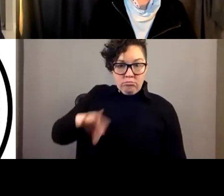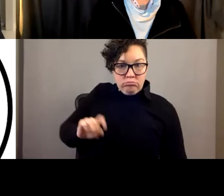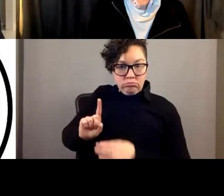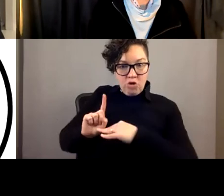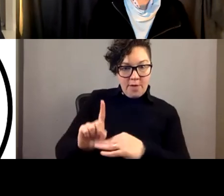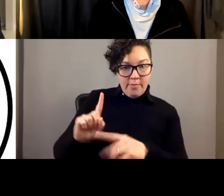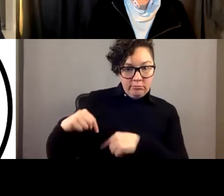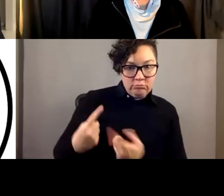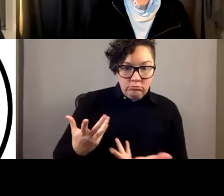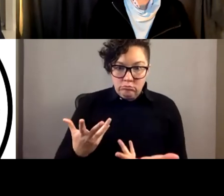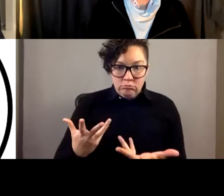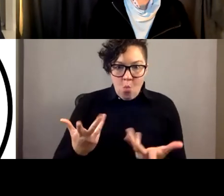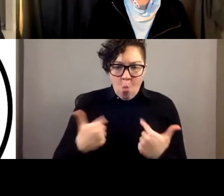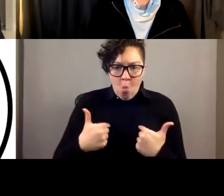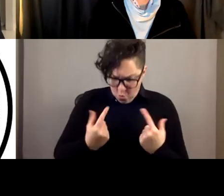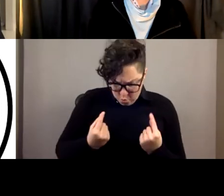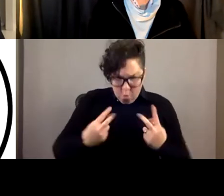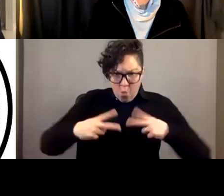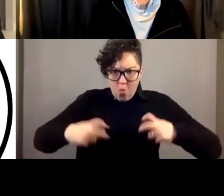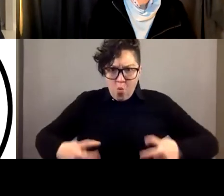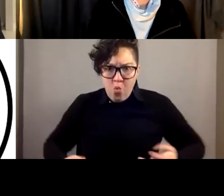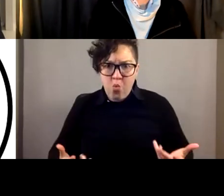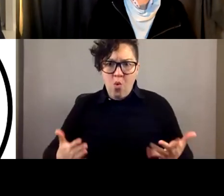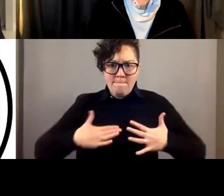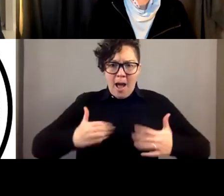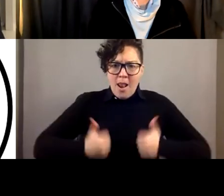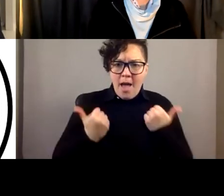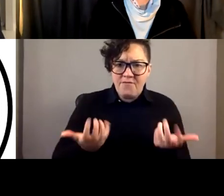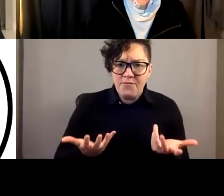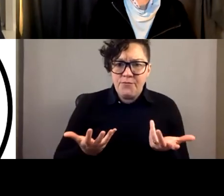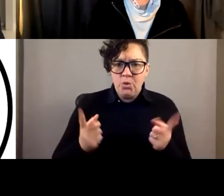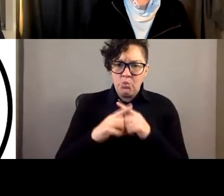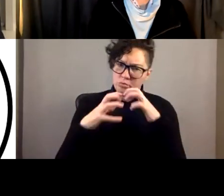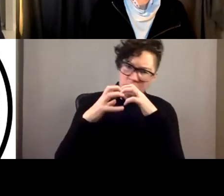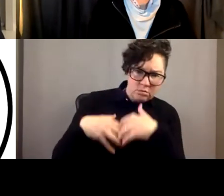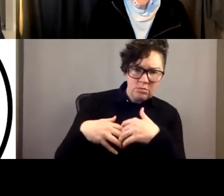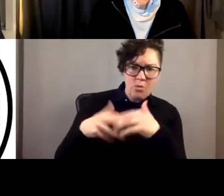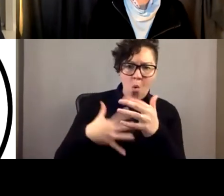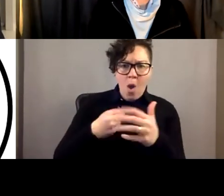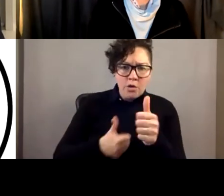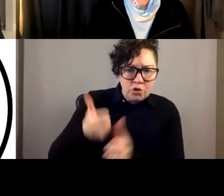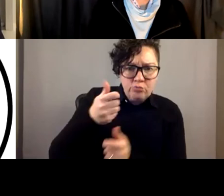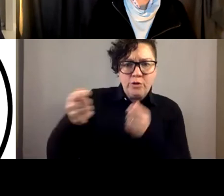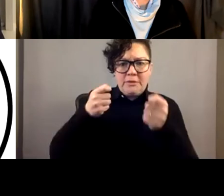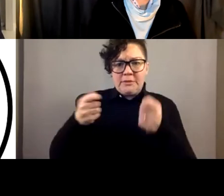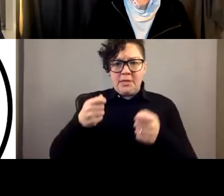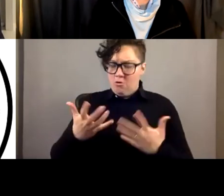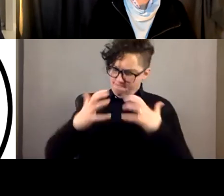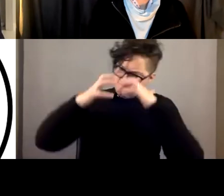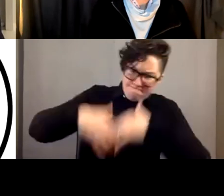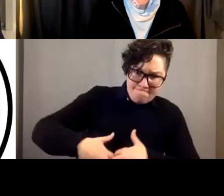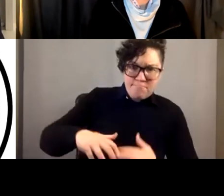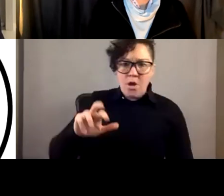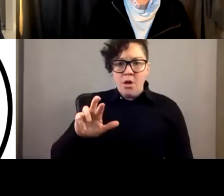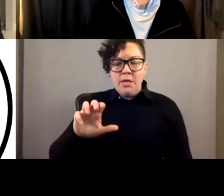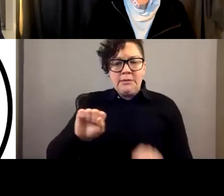will play in our own lives to try to dismantle racist impulses and systemic racism